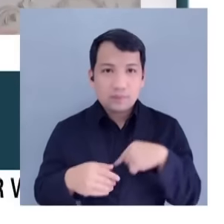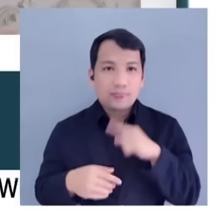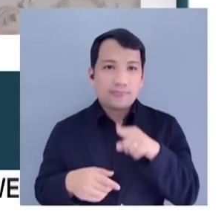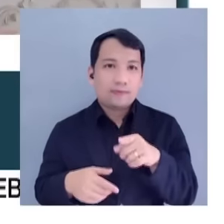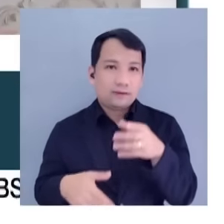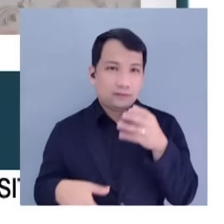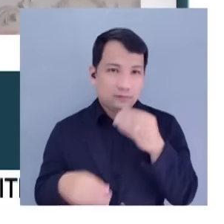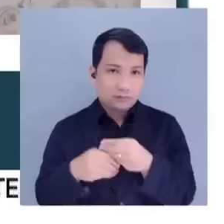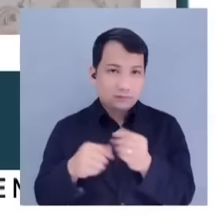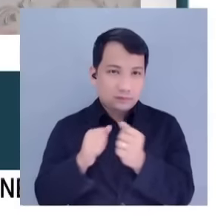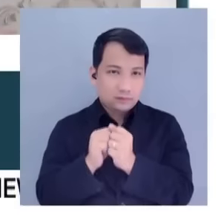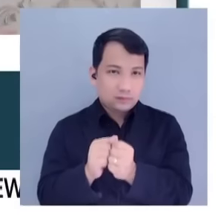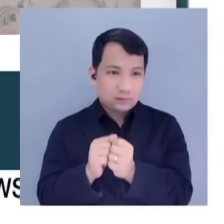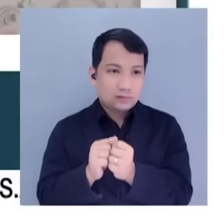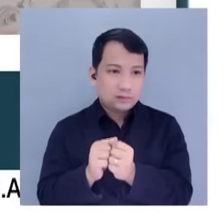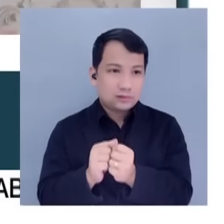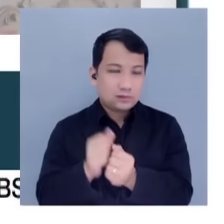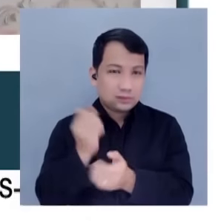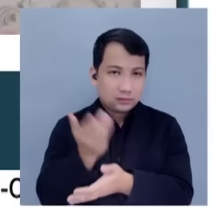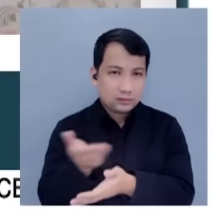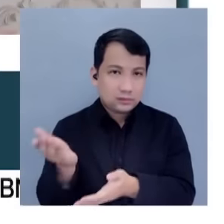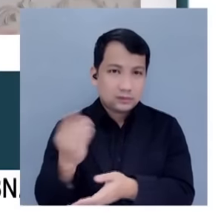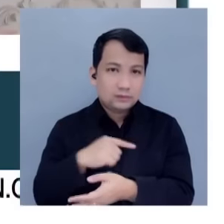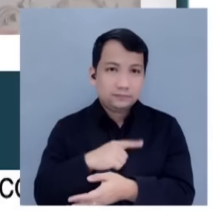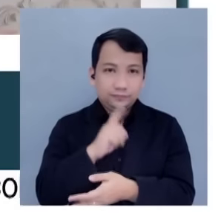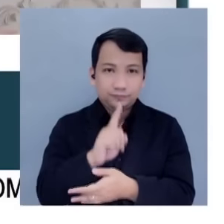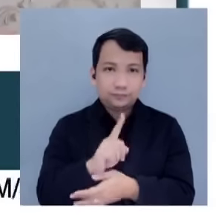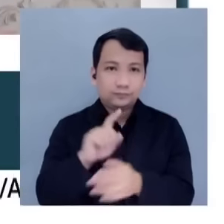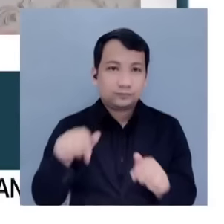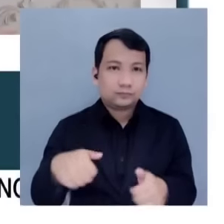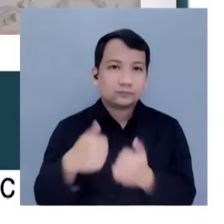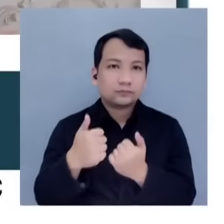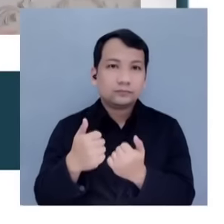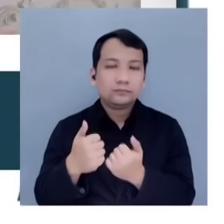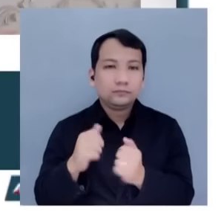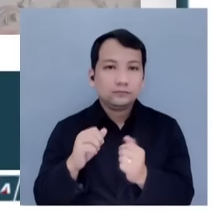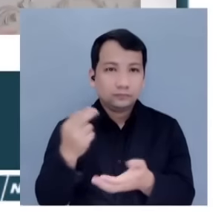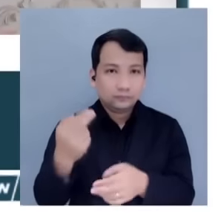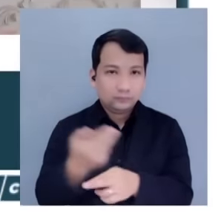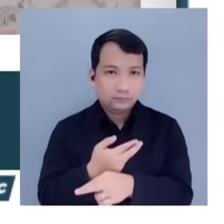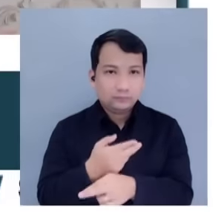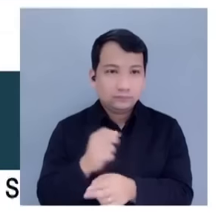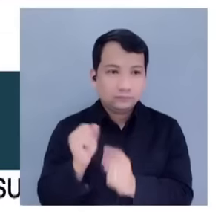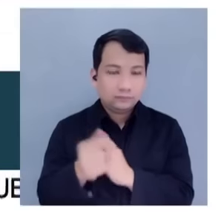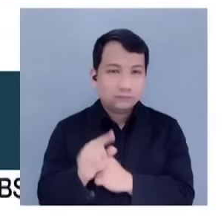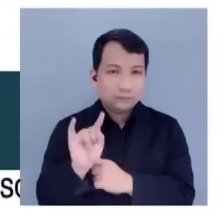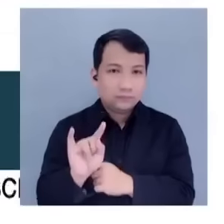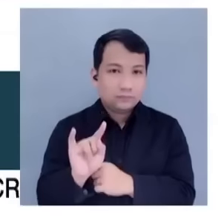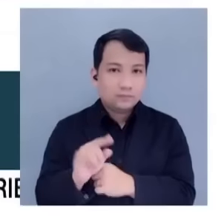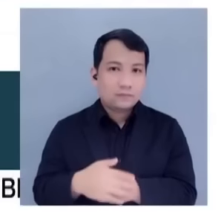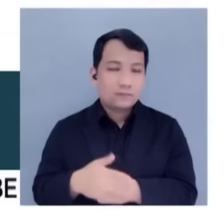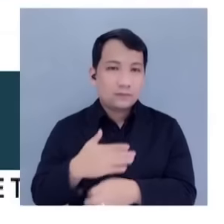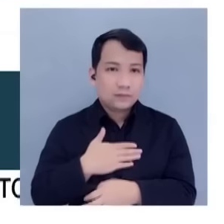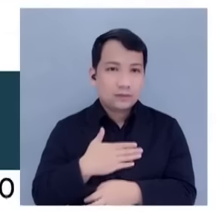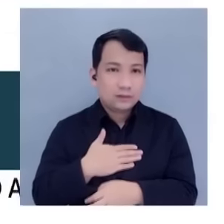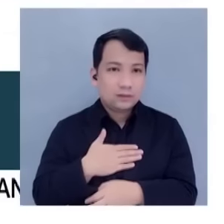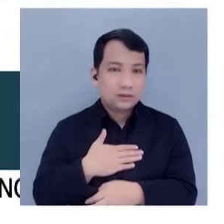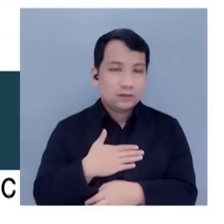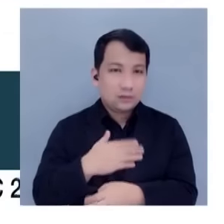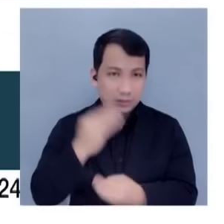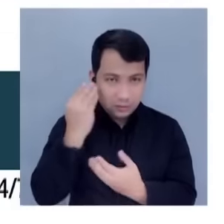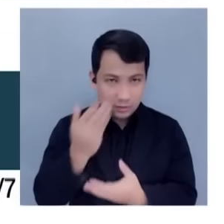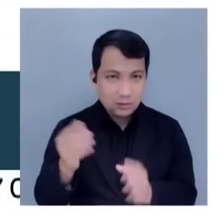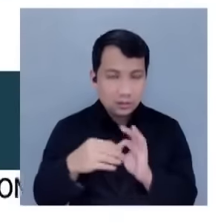together and address the challenges of how to regulate social media. Mm-hmm. And in my case, this disinformation